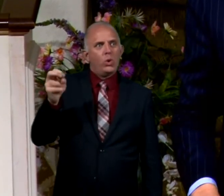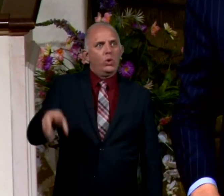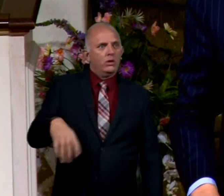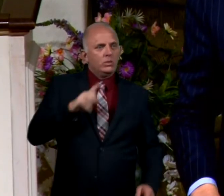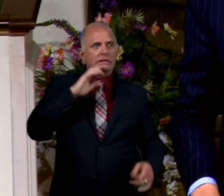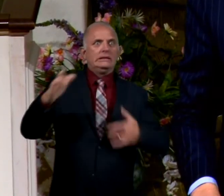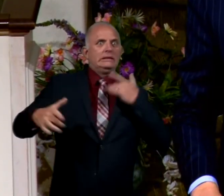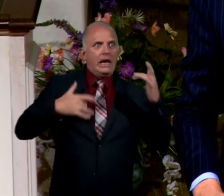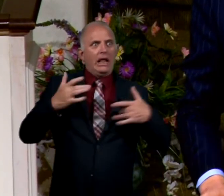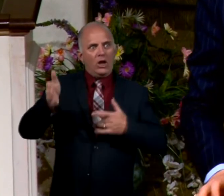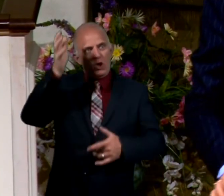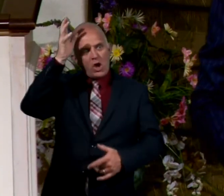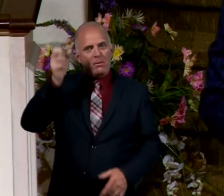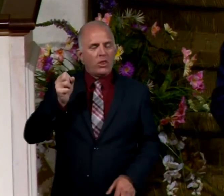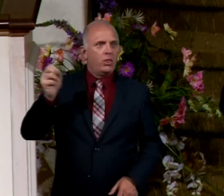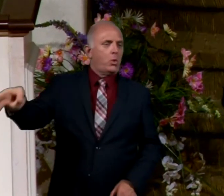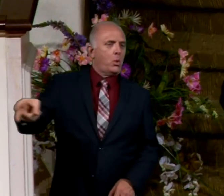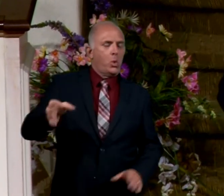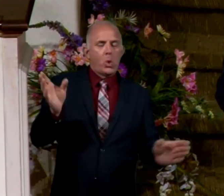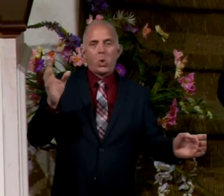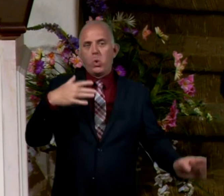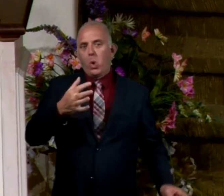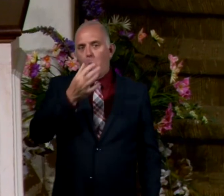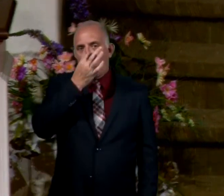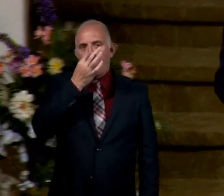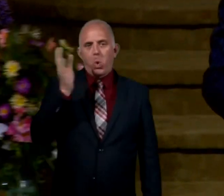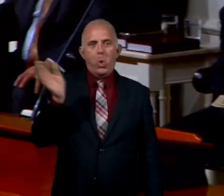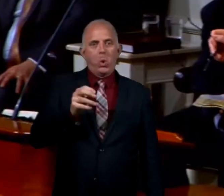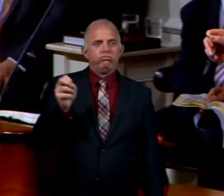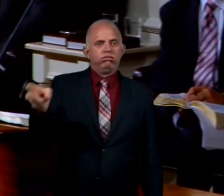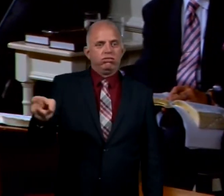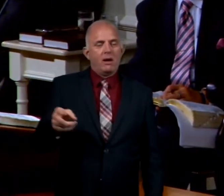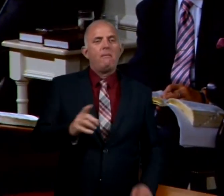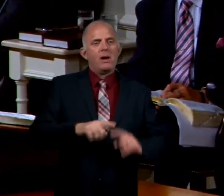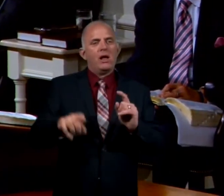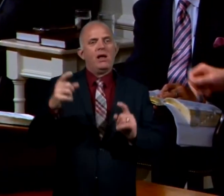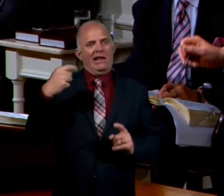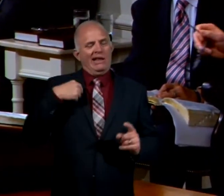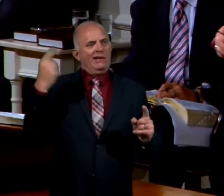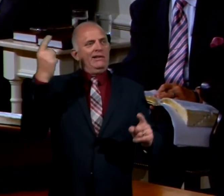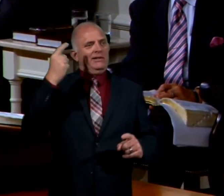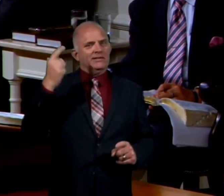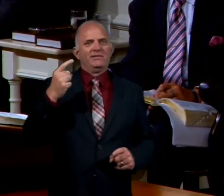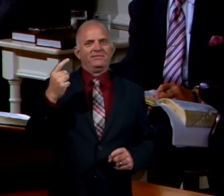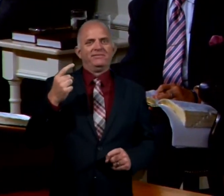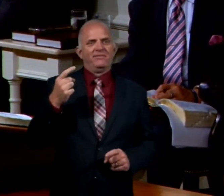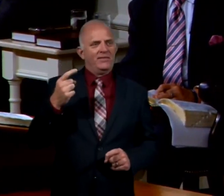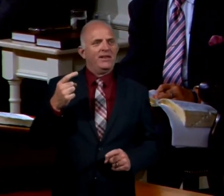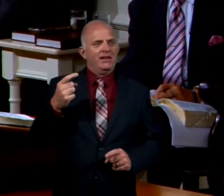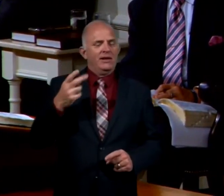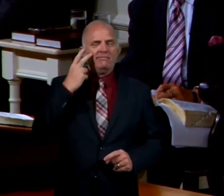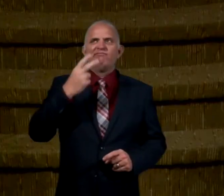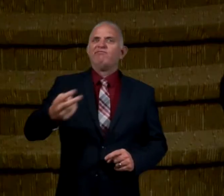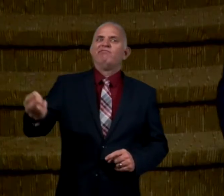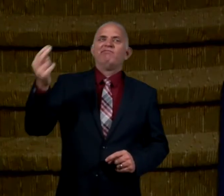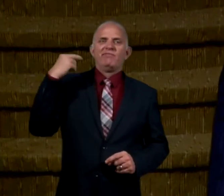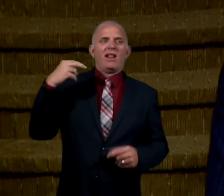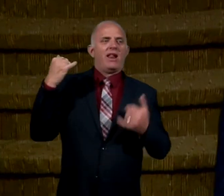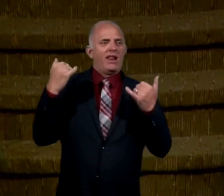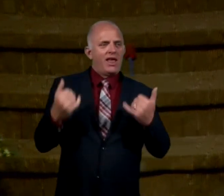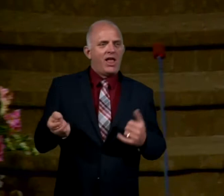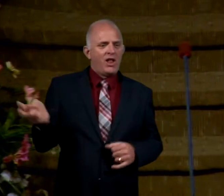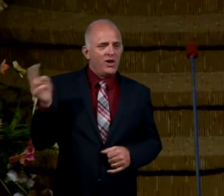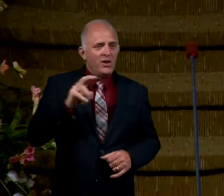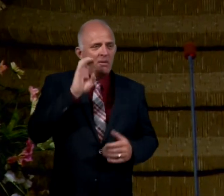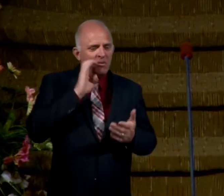when the thing was taken out. And miserable. But, you know, I think about all those little times. And now I look at them in pictures and think, look at that cute